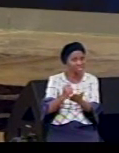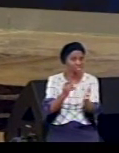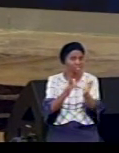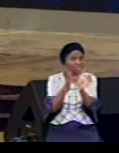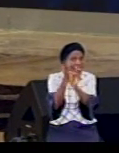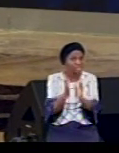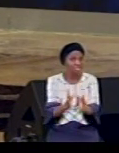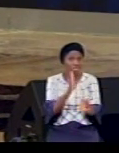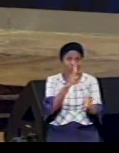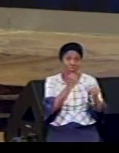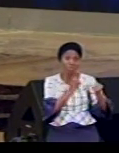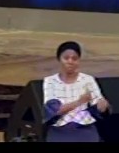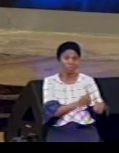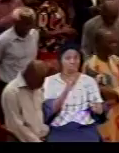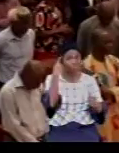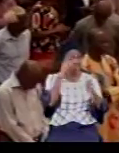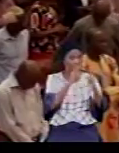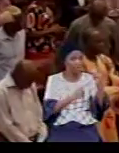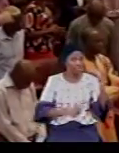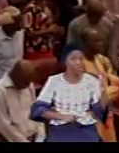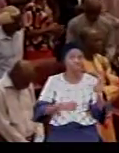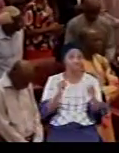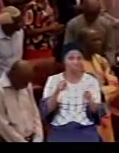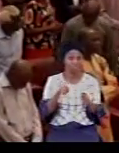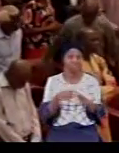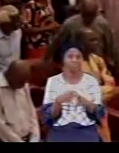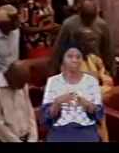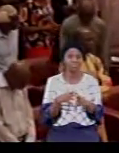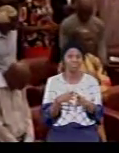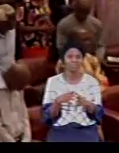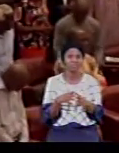bold for the Lord.